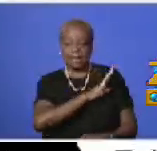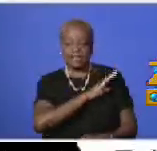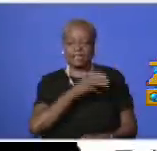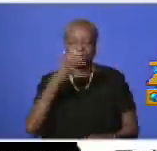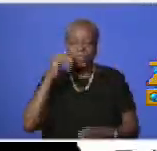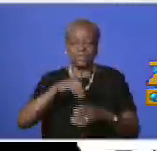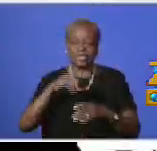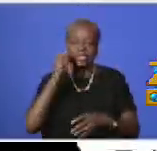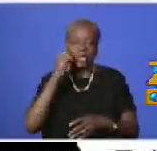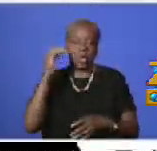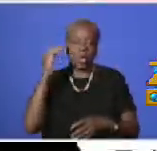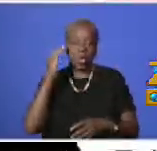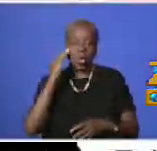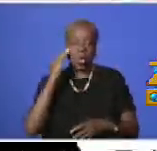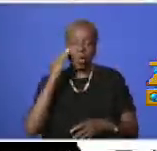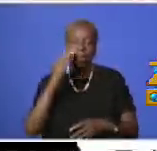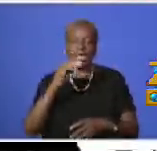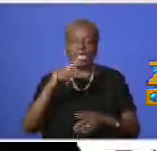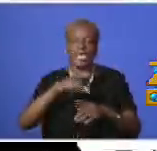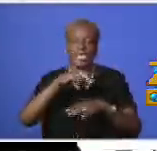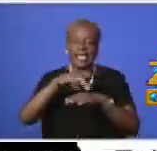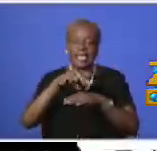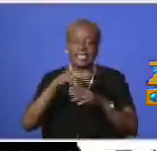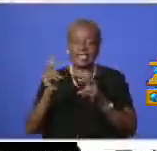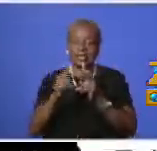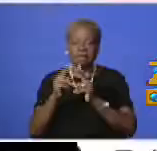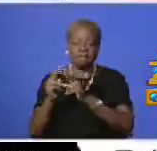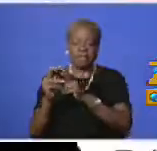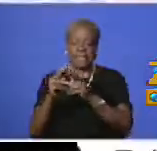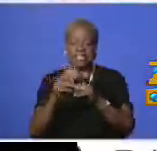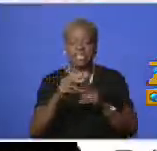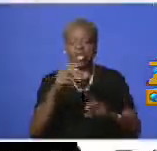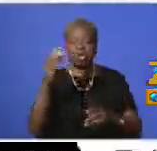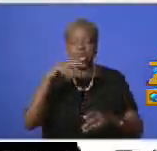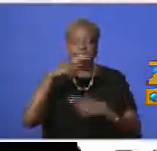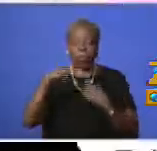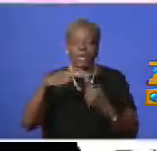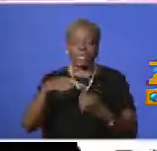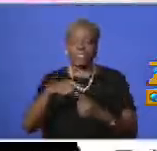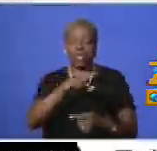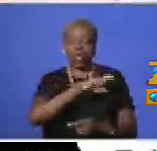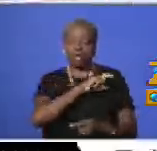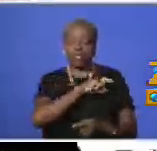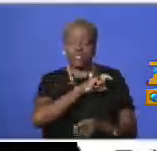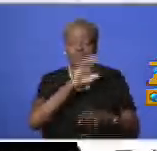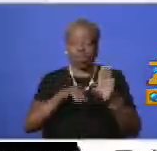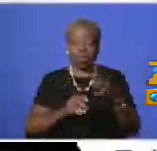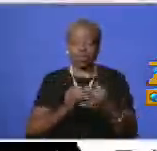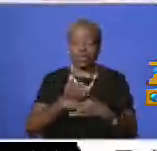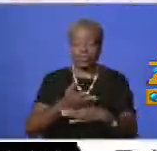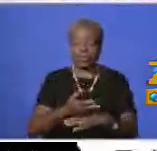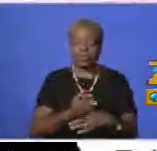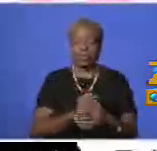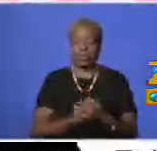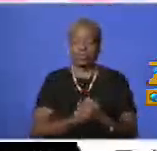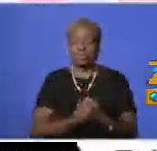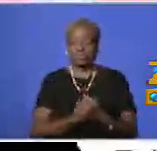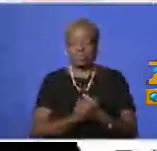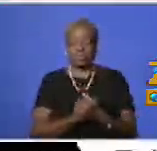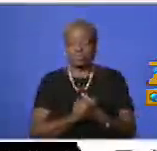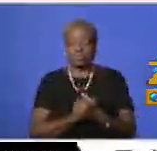of Nassau Village when officers walked through. He said it was a gesture that everyone in the community could appreciate under these